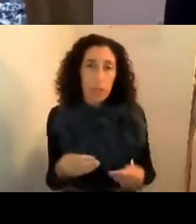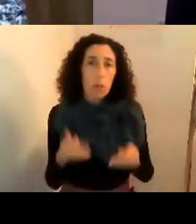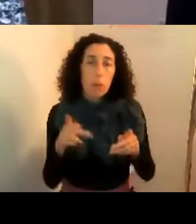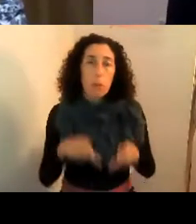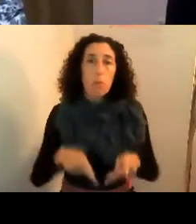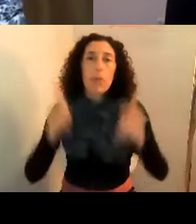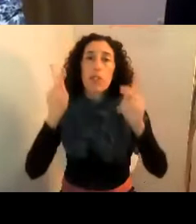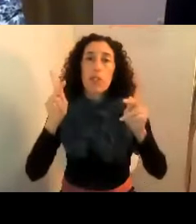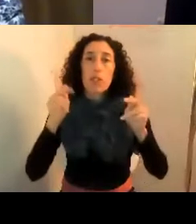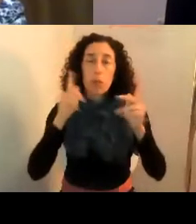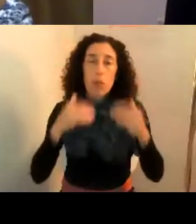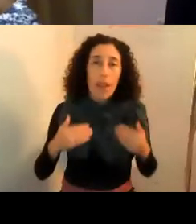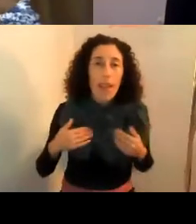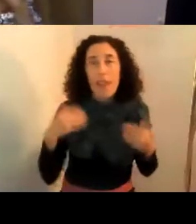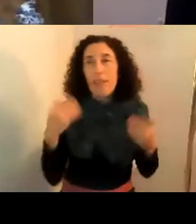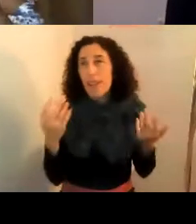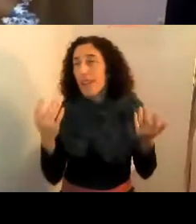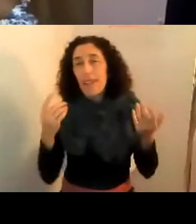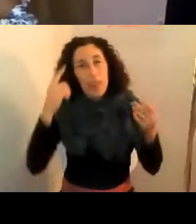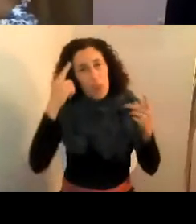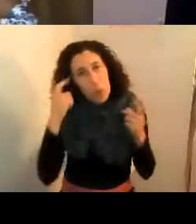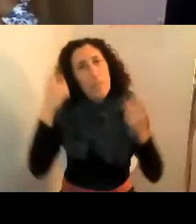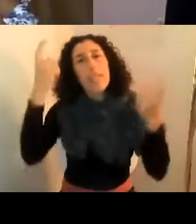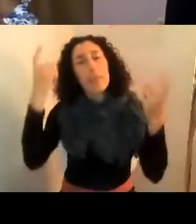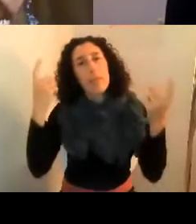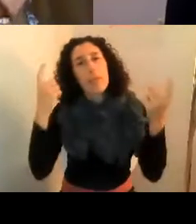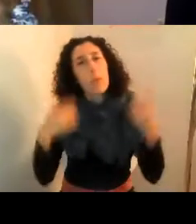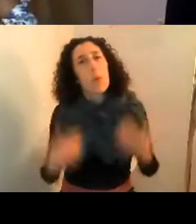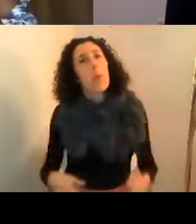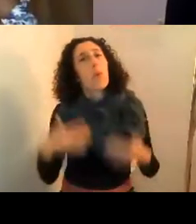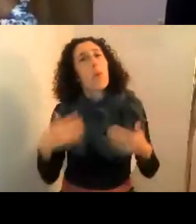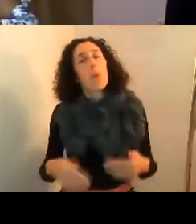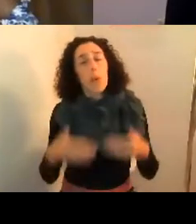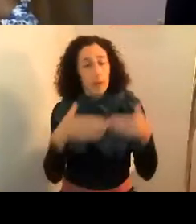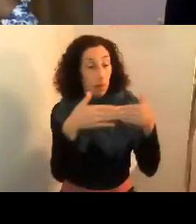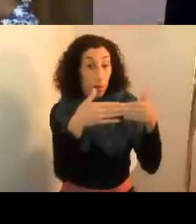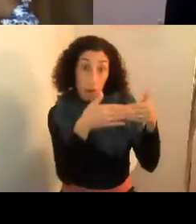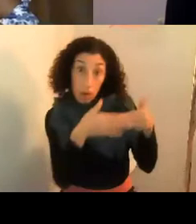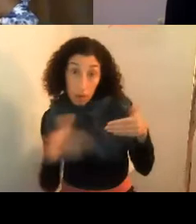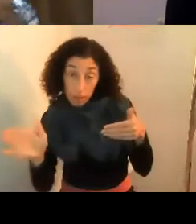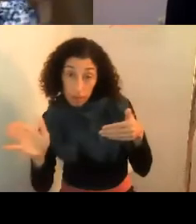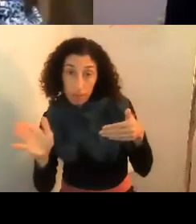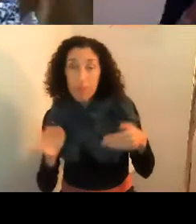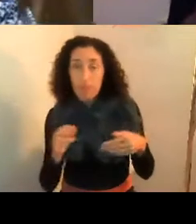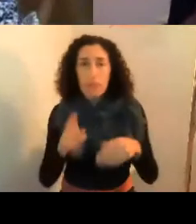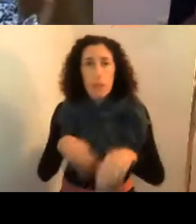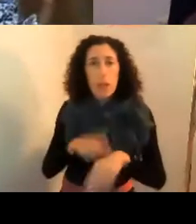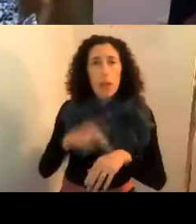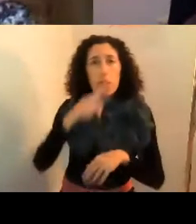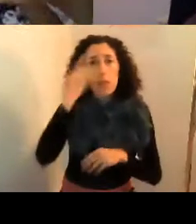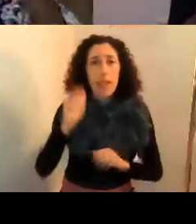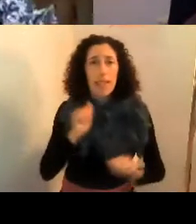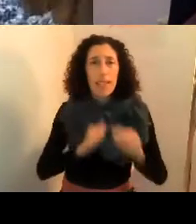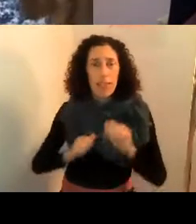dream up their own liberation. And so I would say we do that through all of our programs at National Black Theater, and we hold